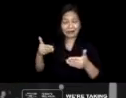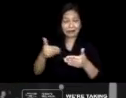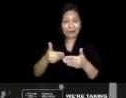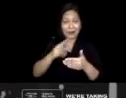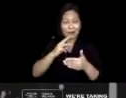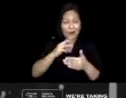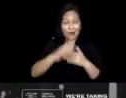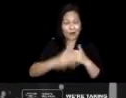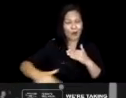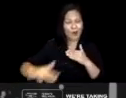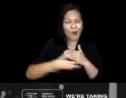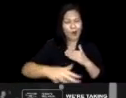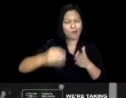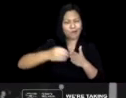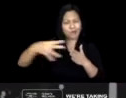know.